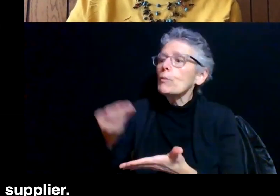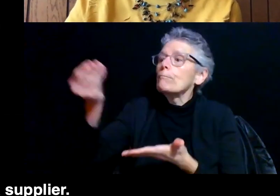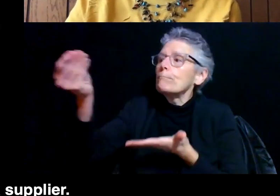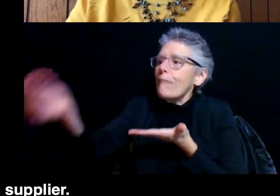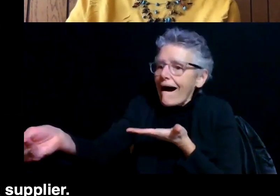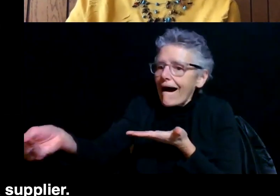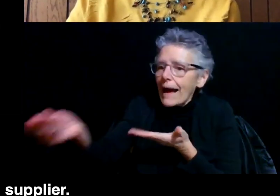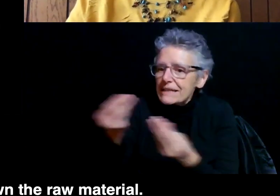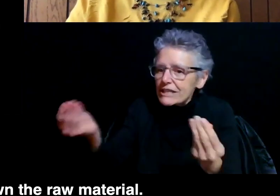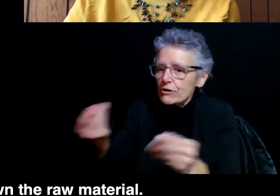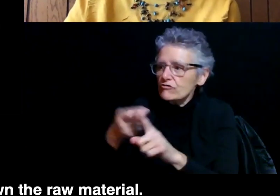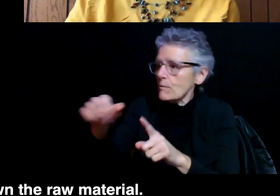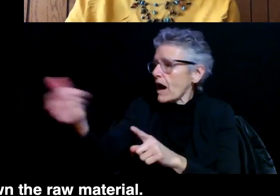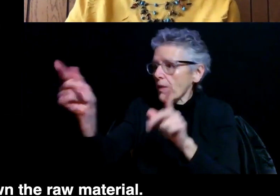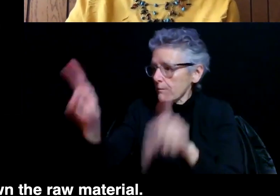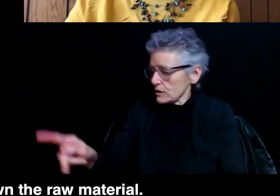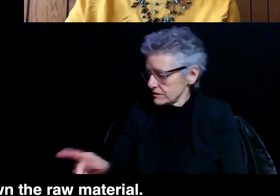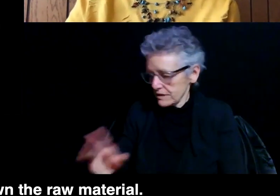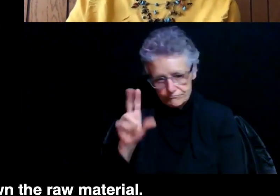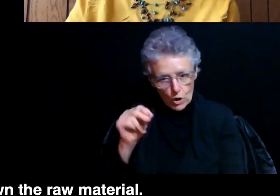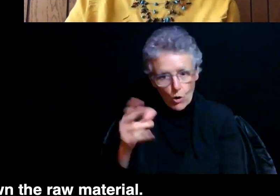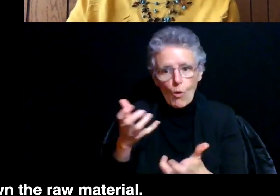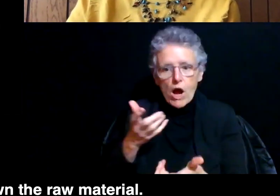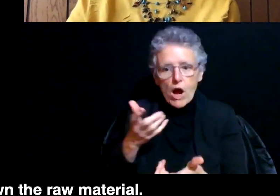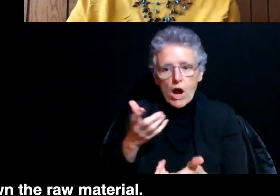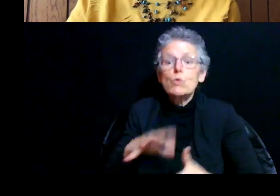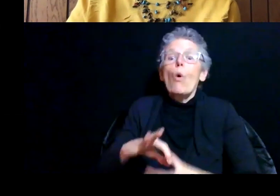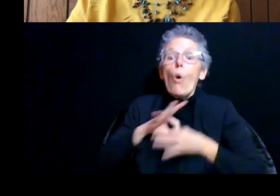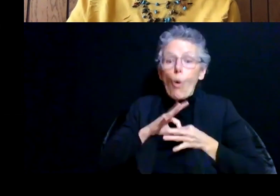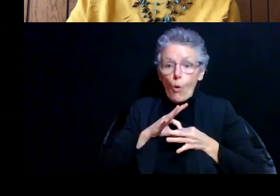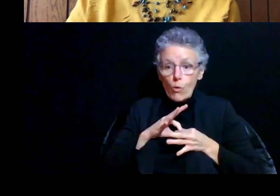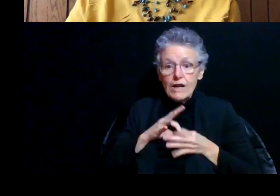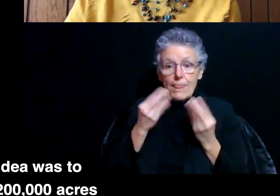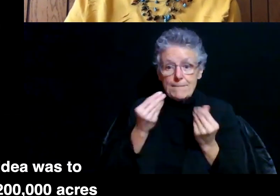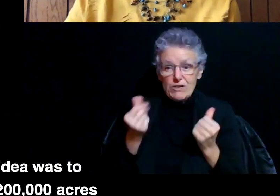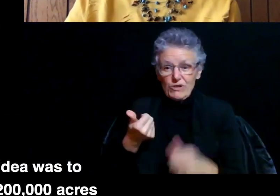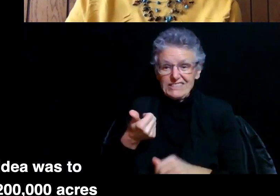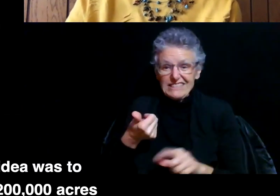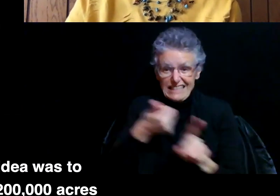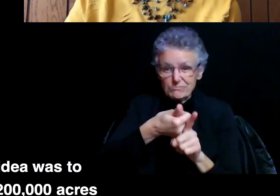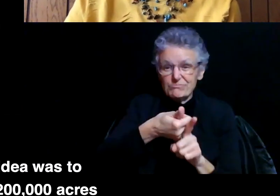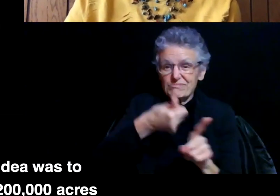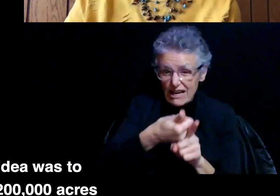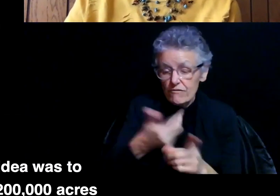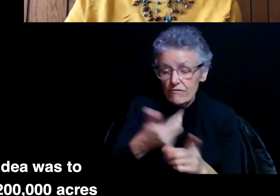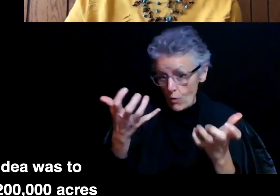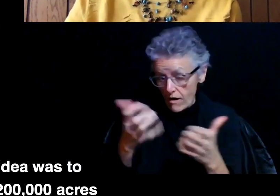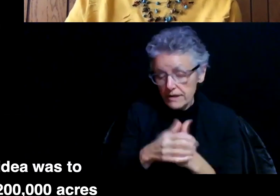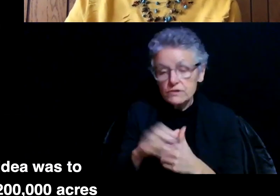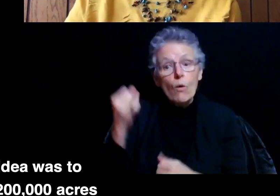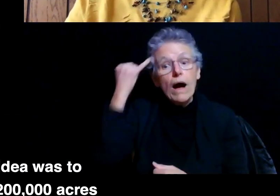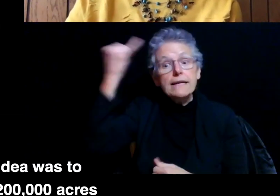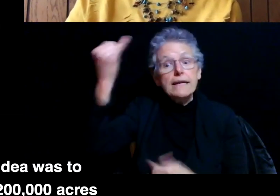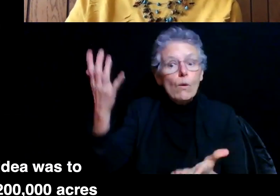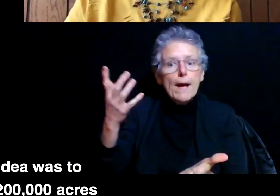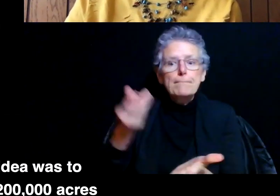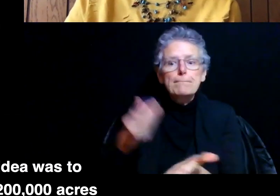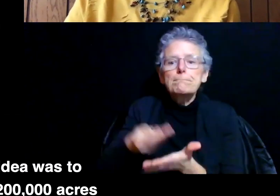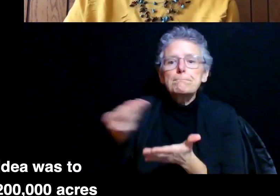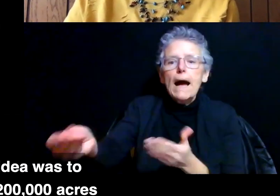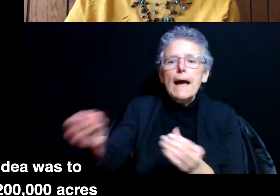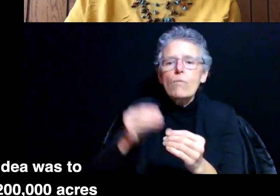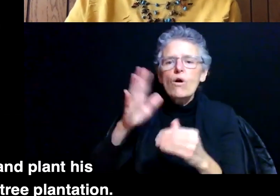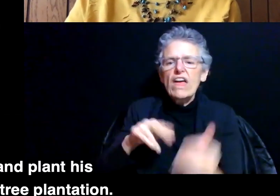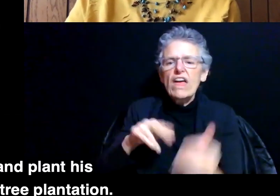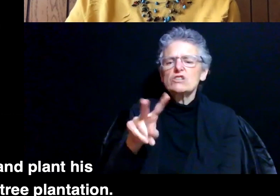from a supplier. He wanted to own the raw material. So his idea was to buy over